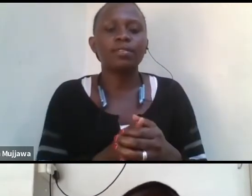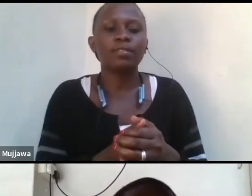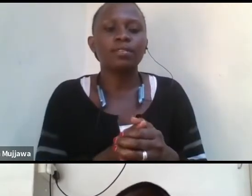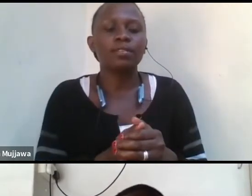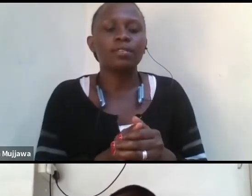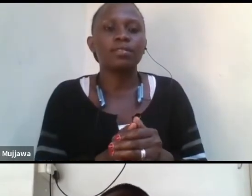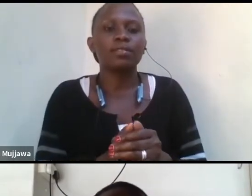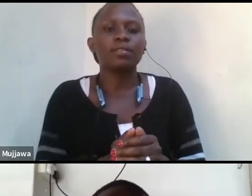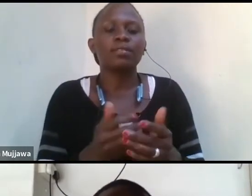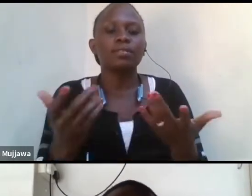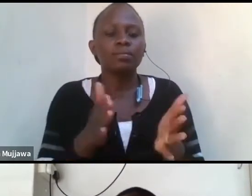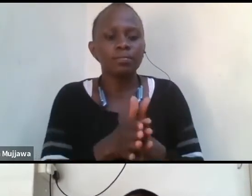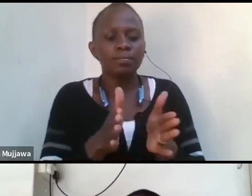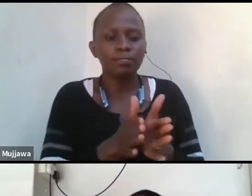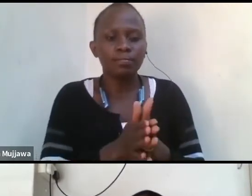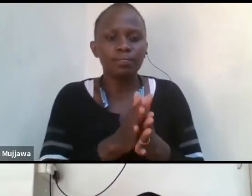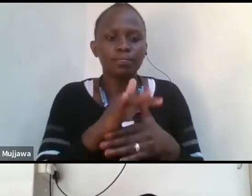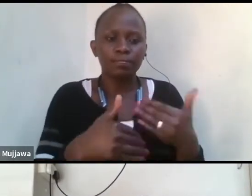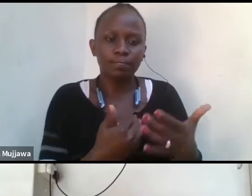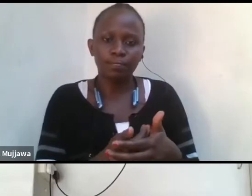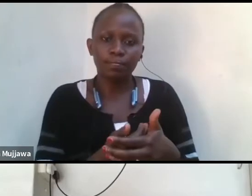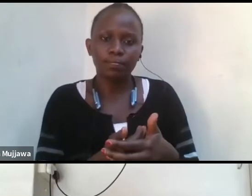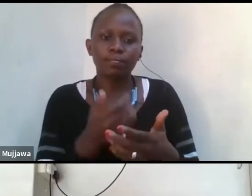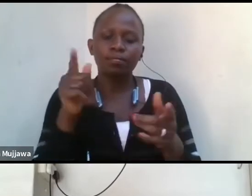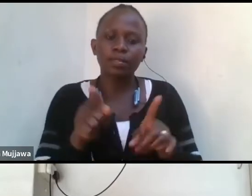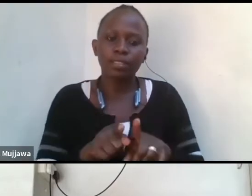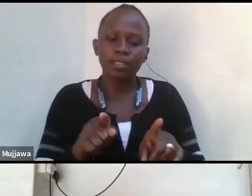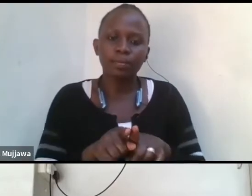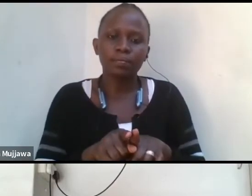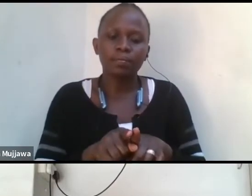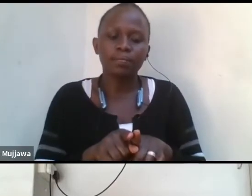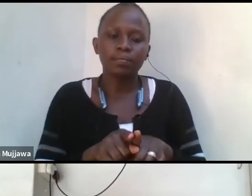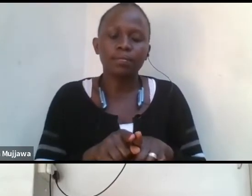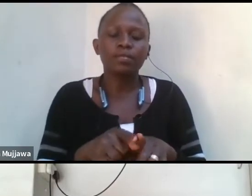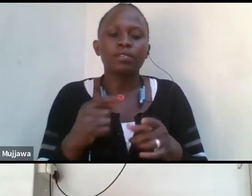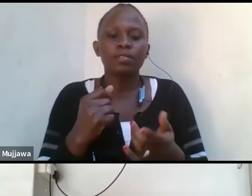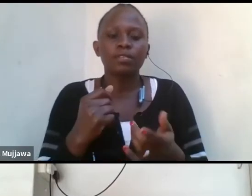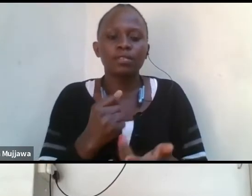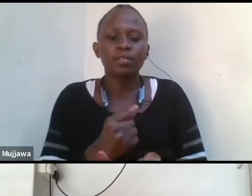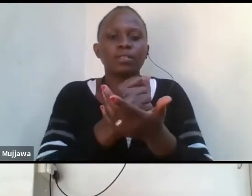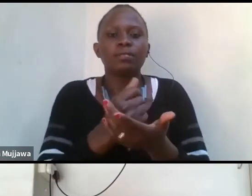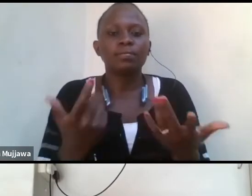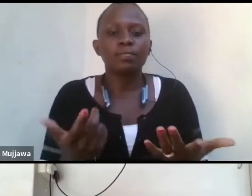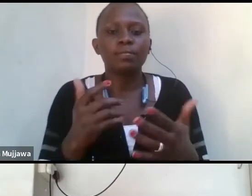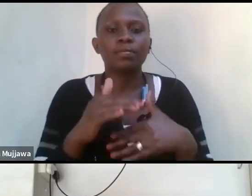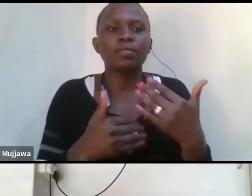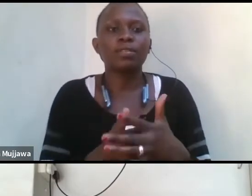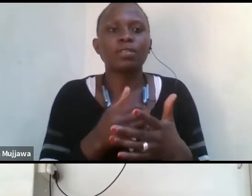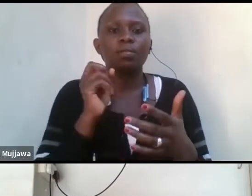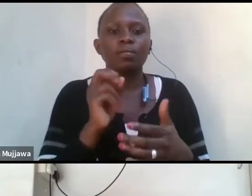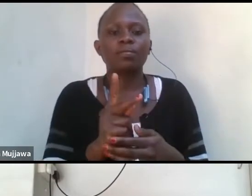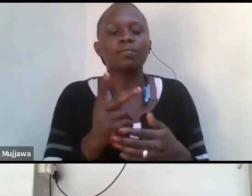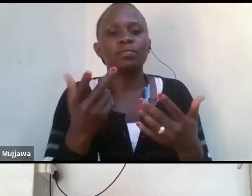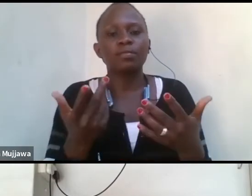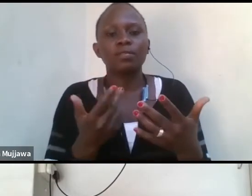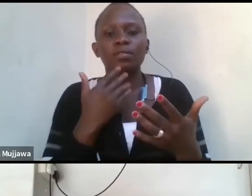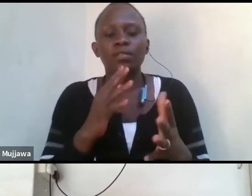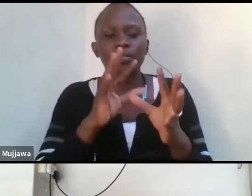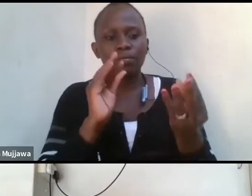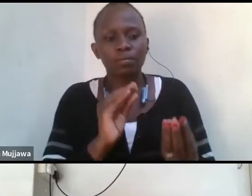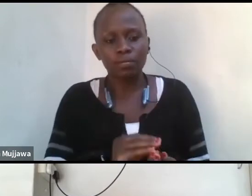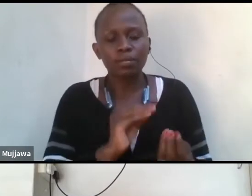distributor, and you work out things together and find solutions. So that has really been good